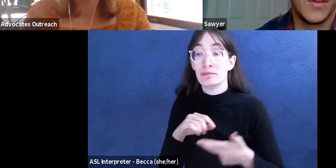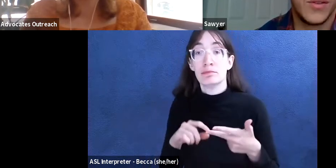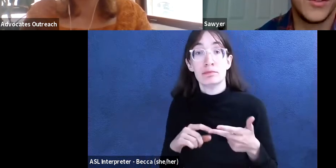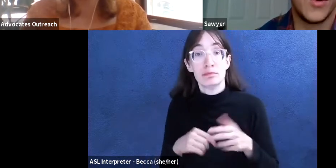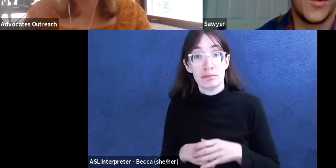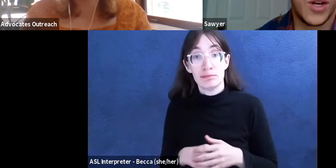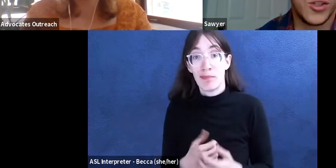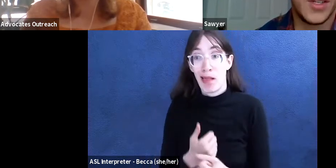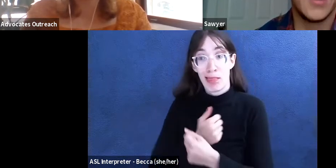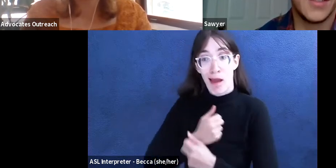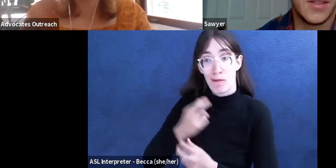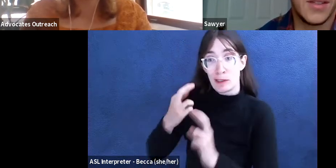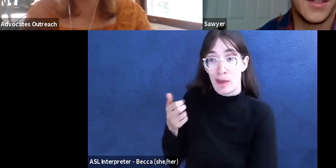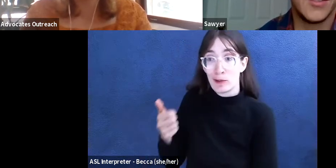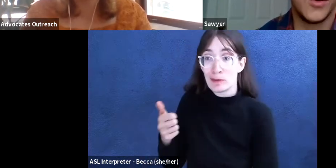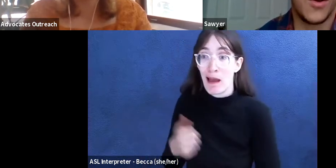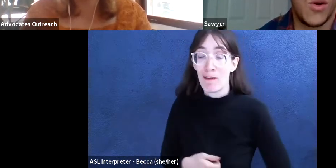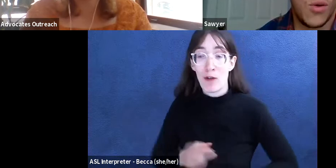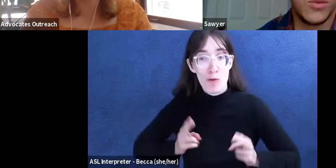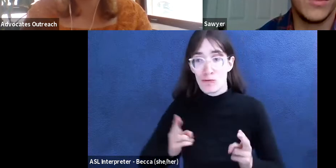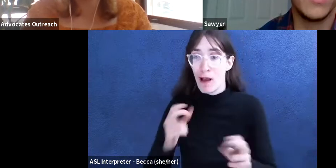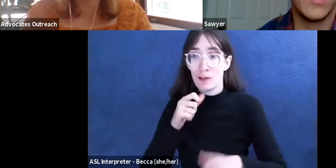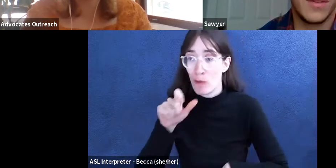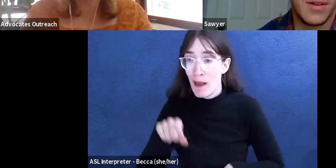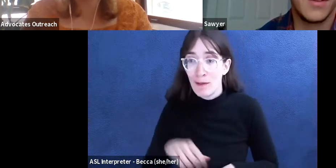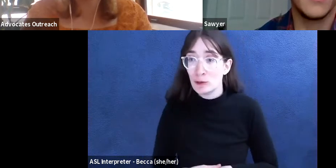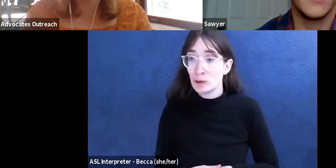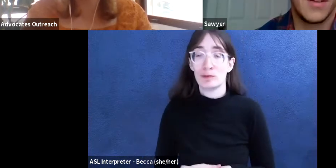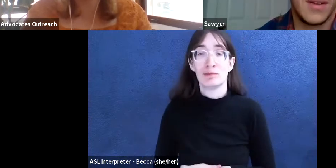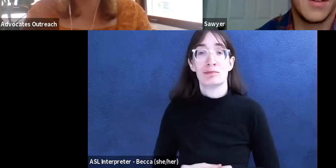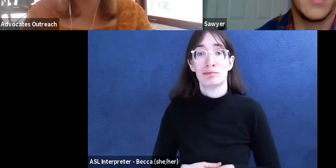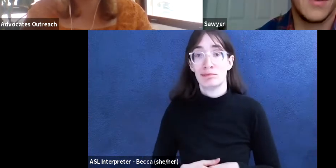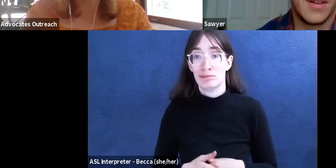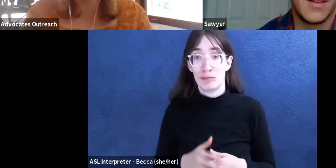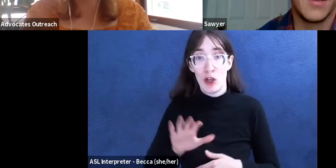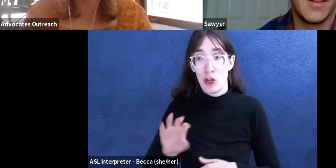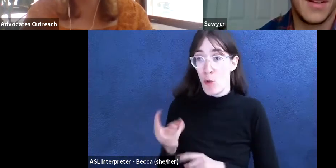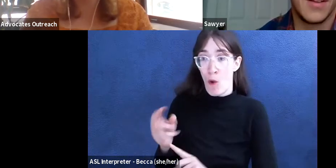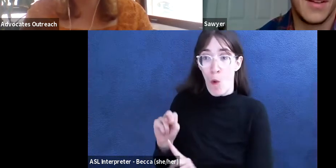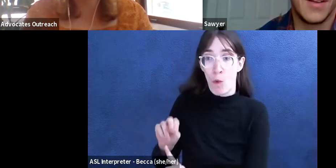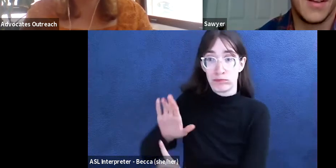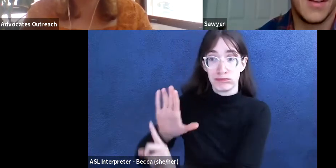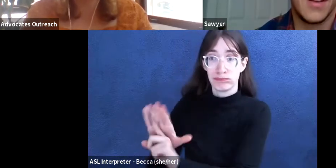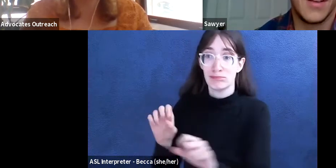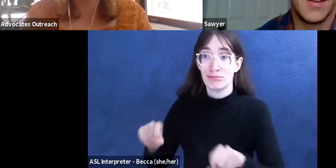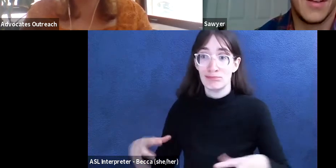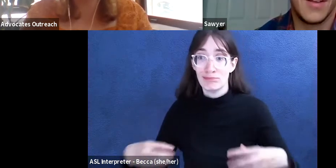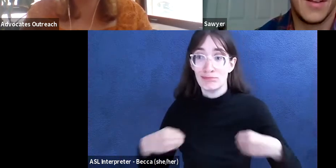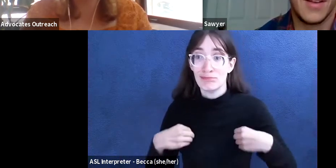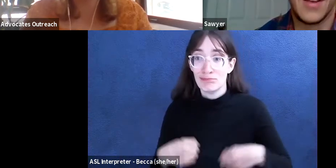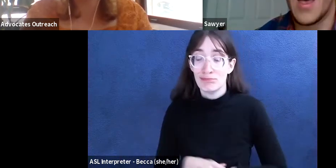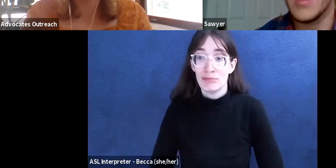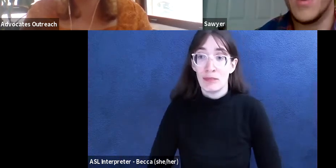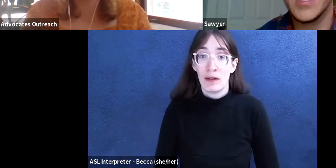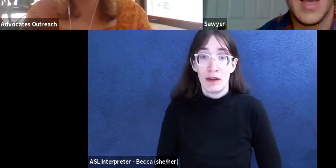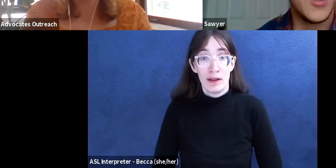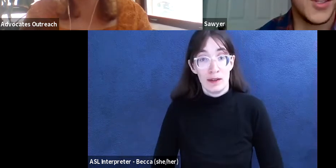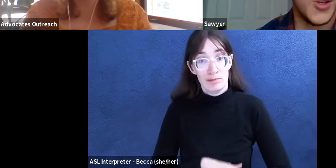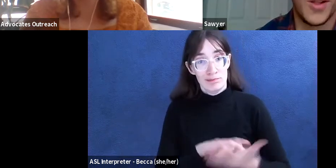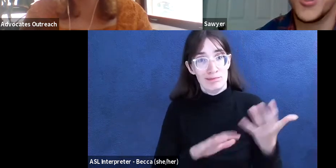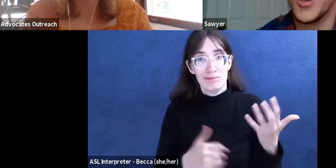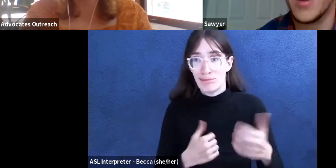might even like influence the look on our face when a kid asks a certain question or something. So being aware of